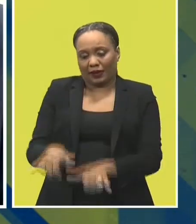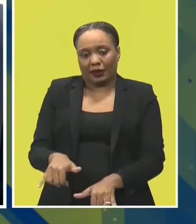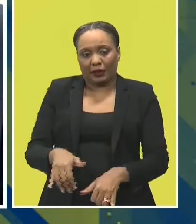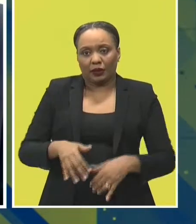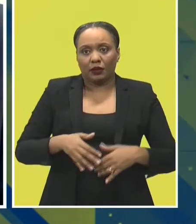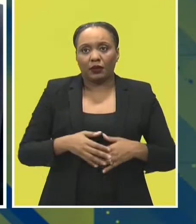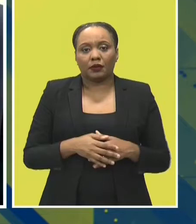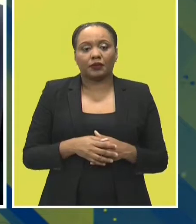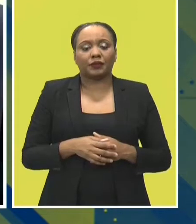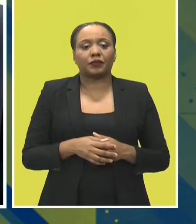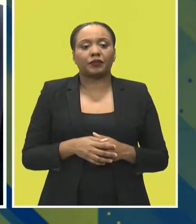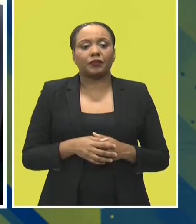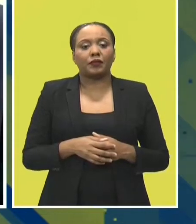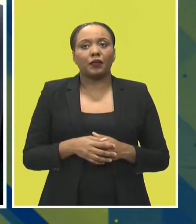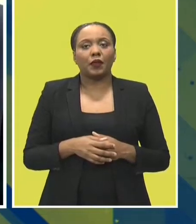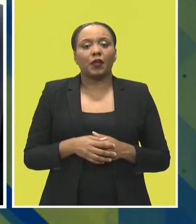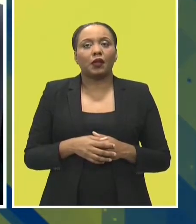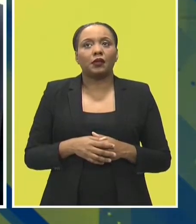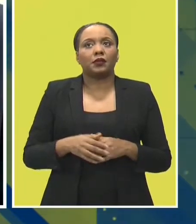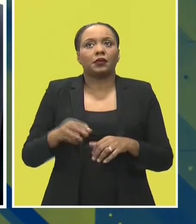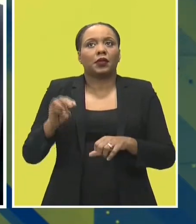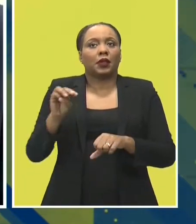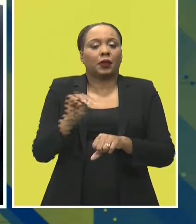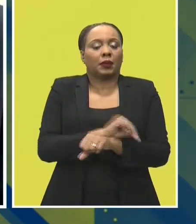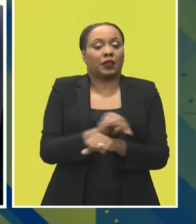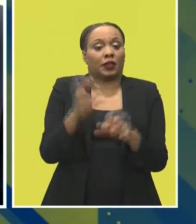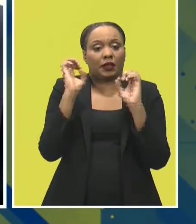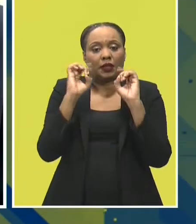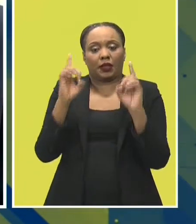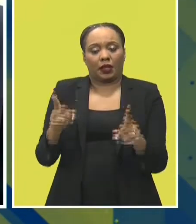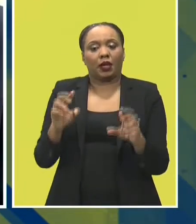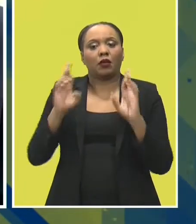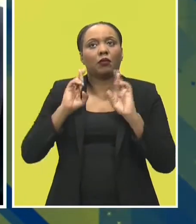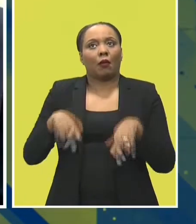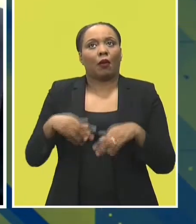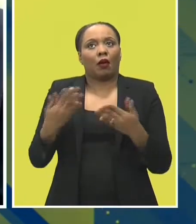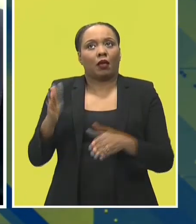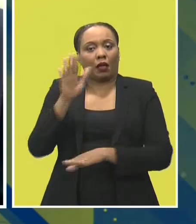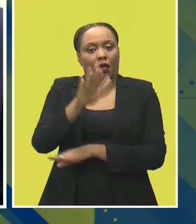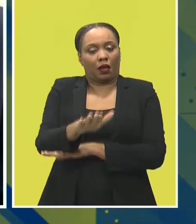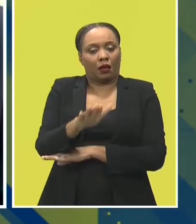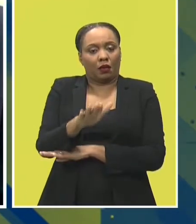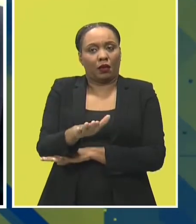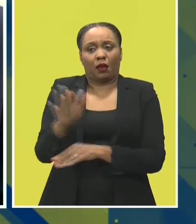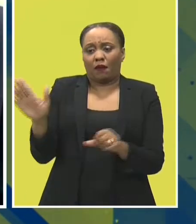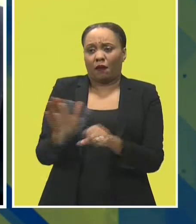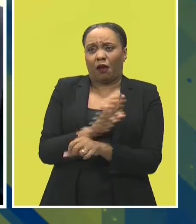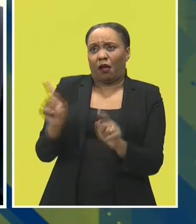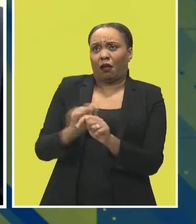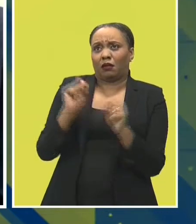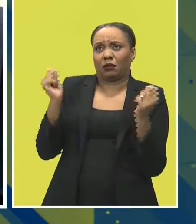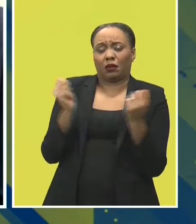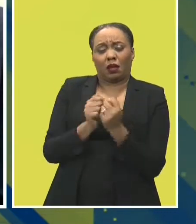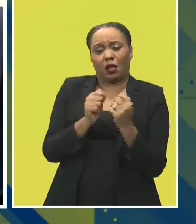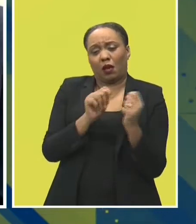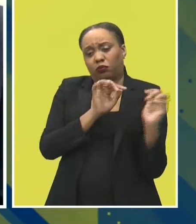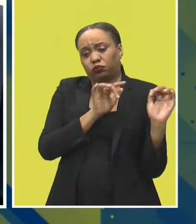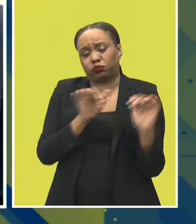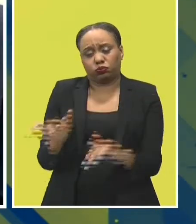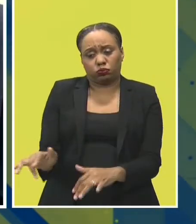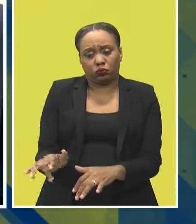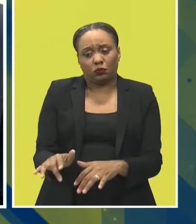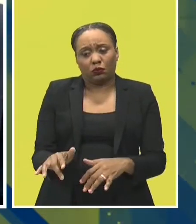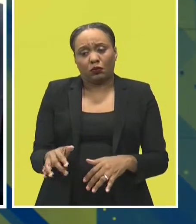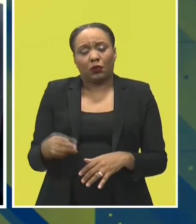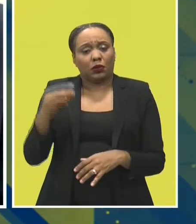The Ministry of Education would have responded this afternoon with a full team of all of our psychologists